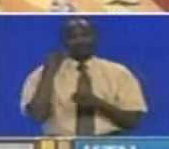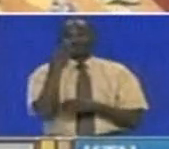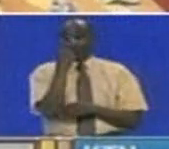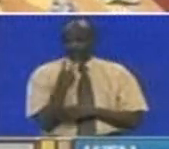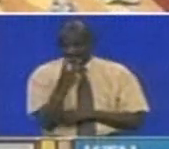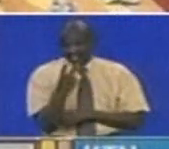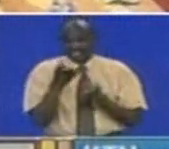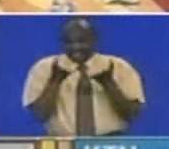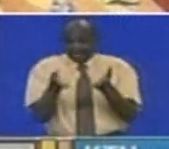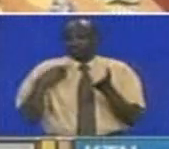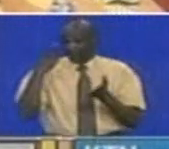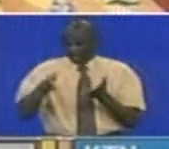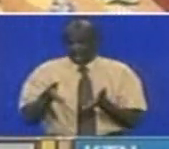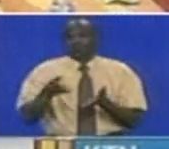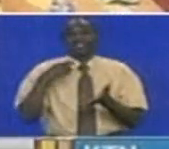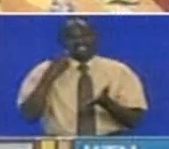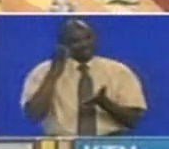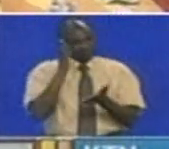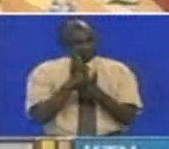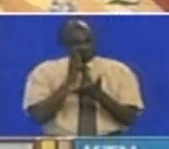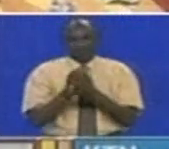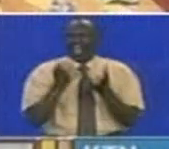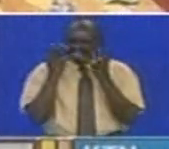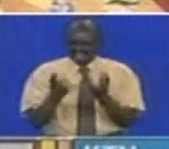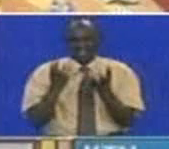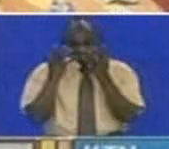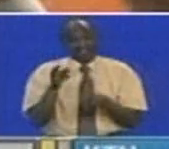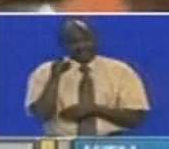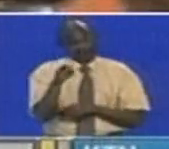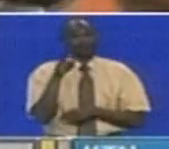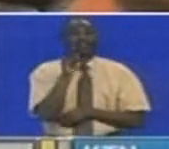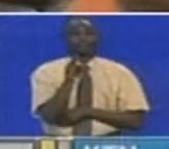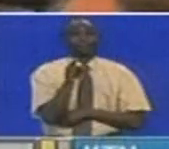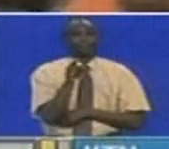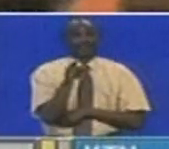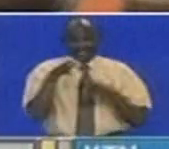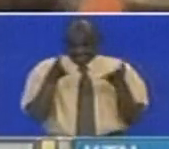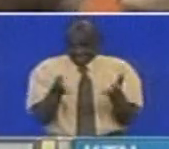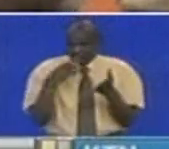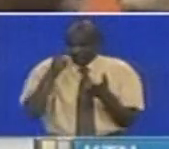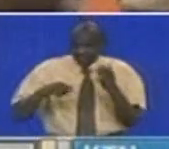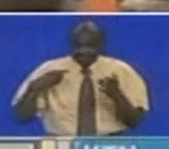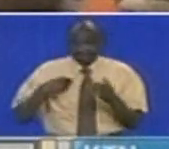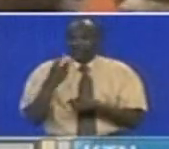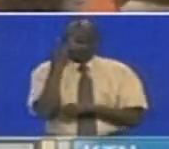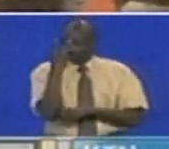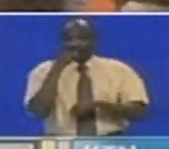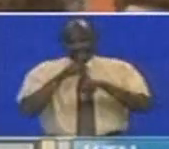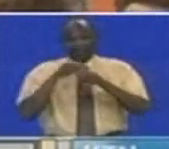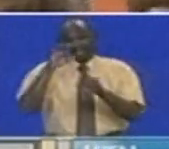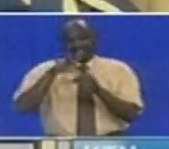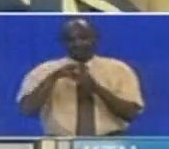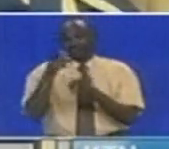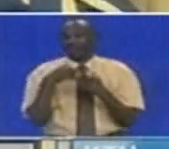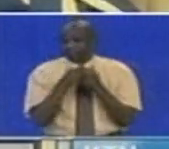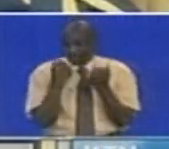slight reprieve might now turn to be a costly affair in the long run for Wambora. The governor may be gone for two successive elections.